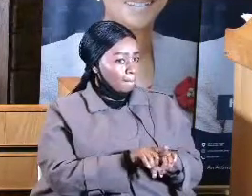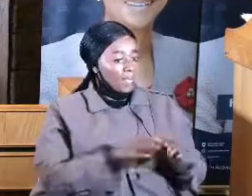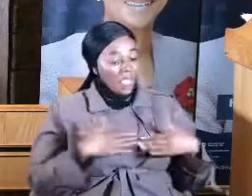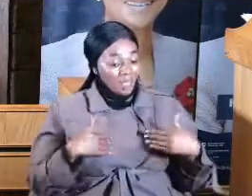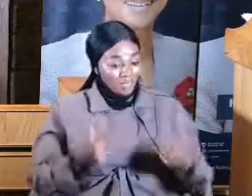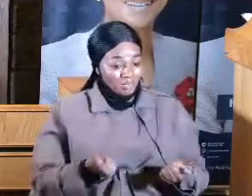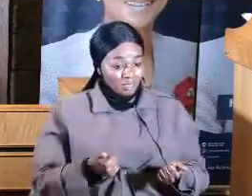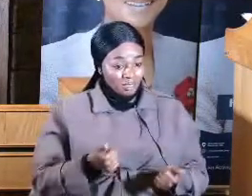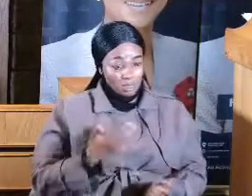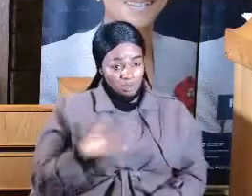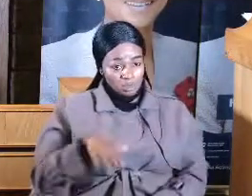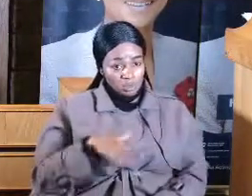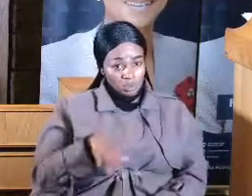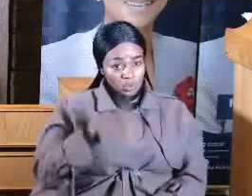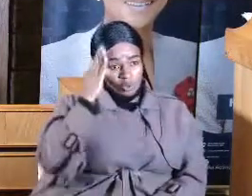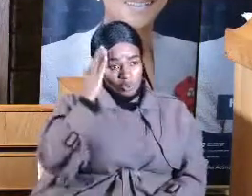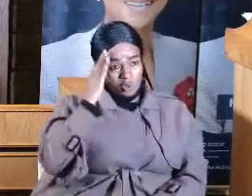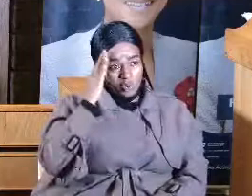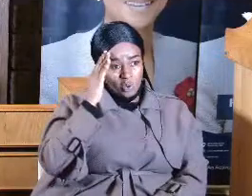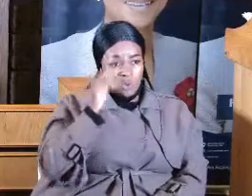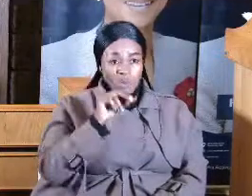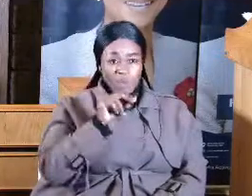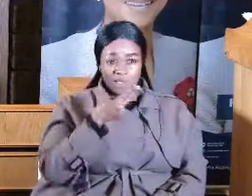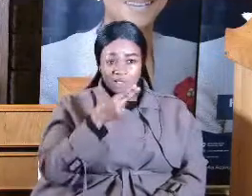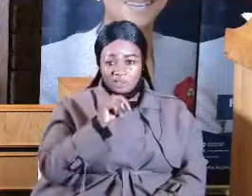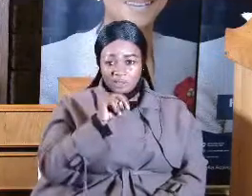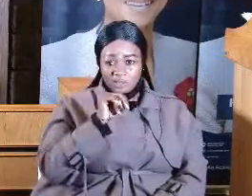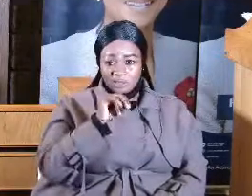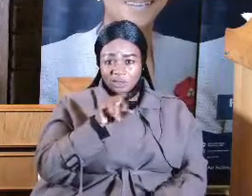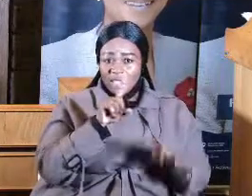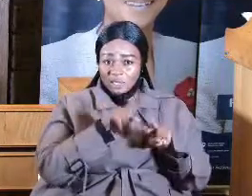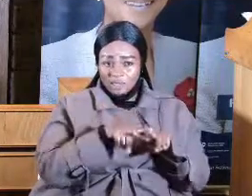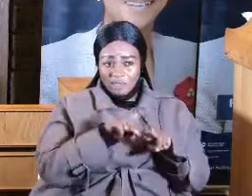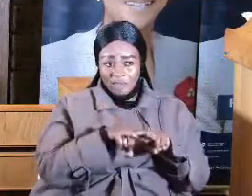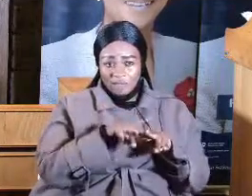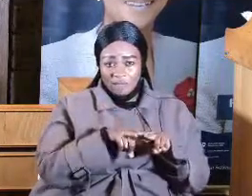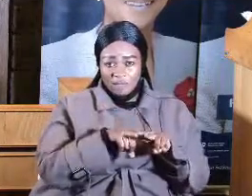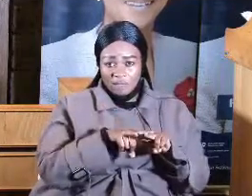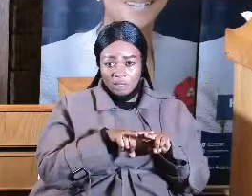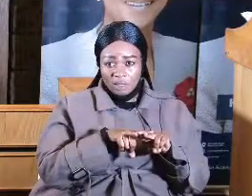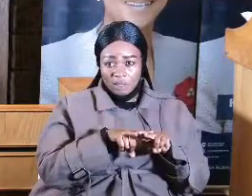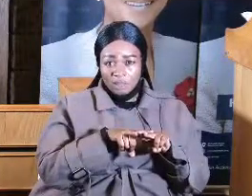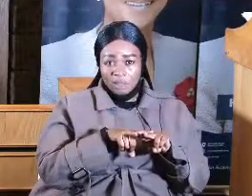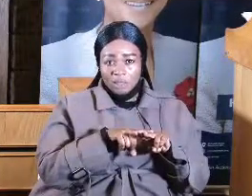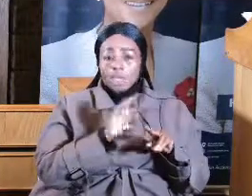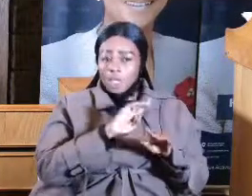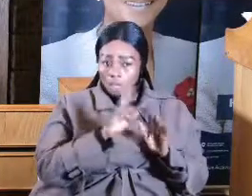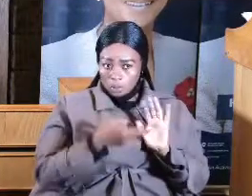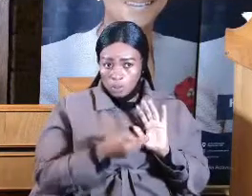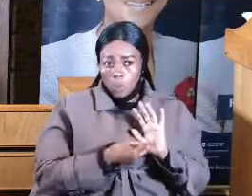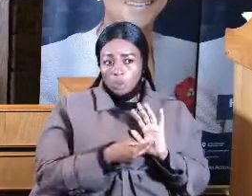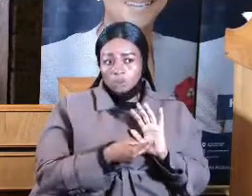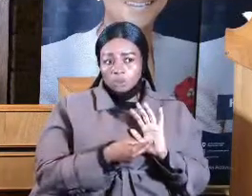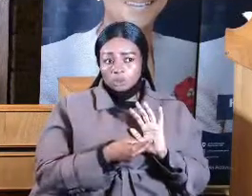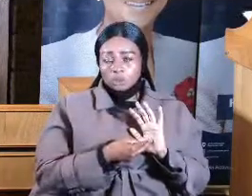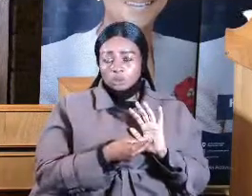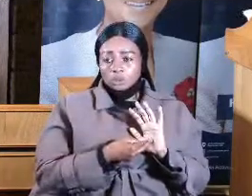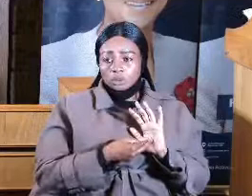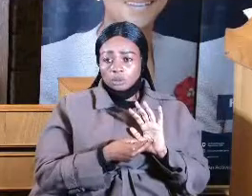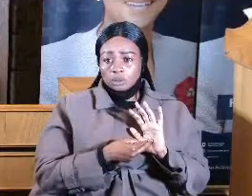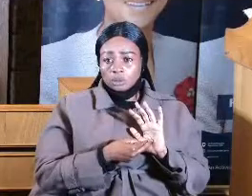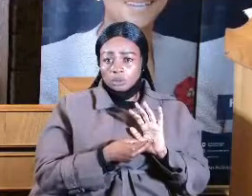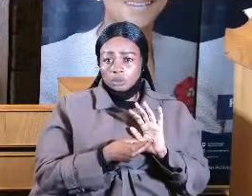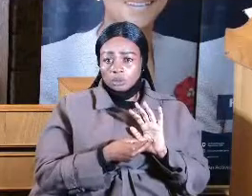situation. We know in HIV, women have been carers, have played a very important role caring for us, for